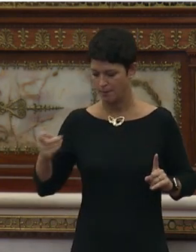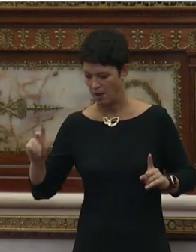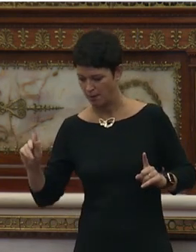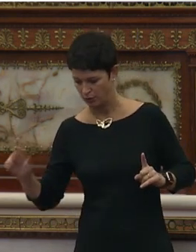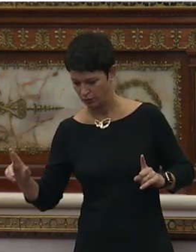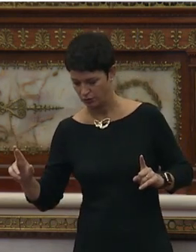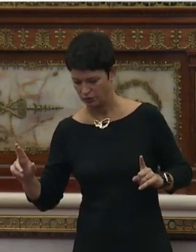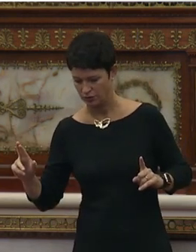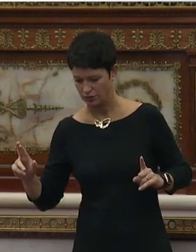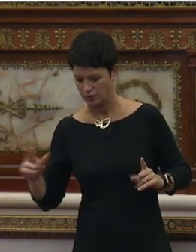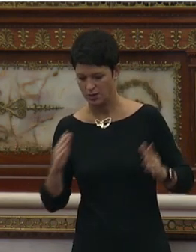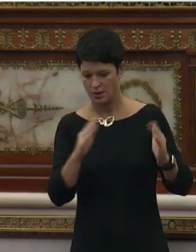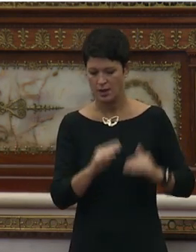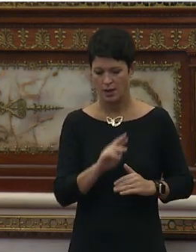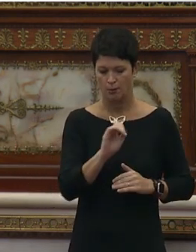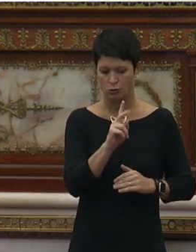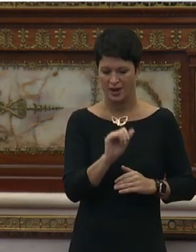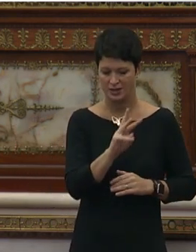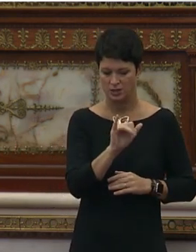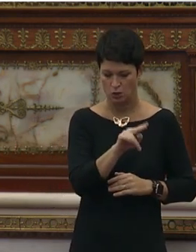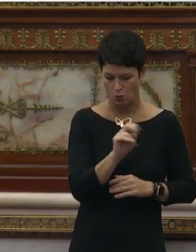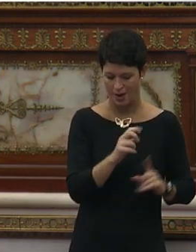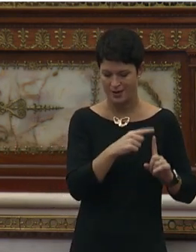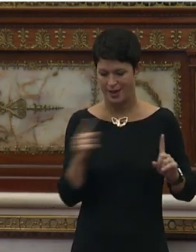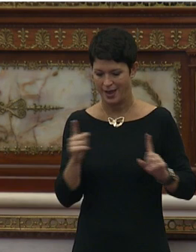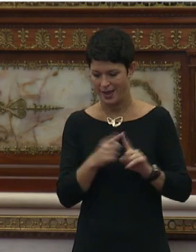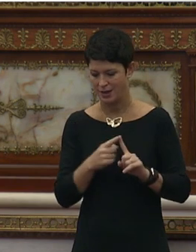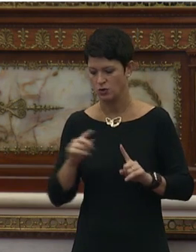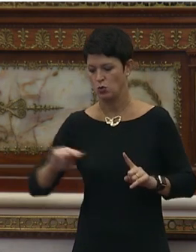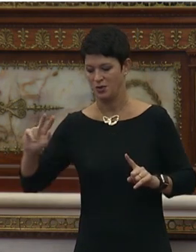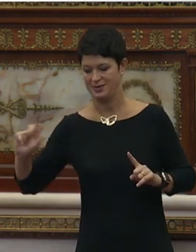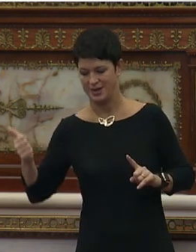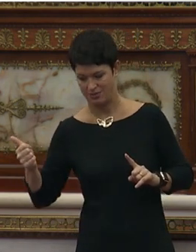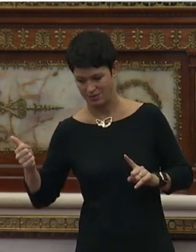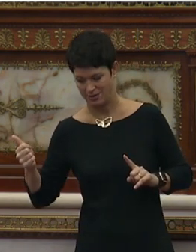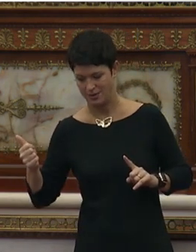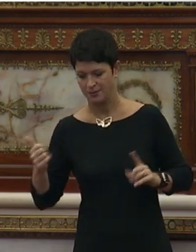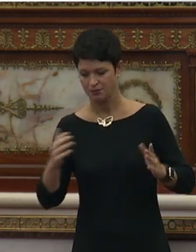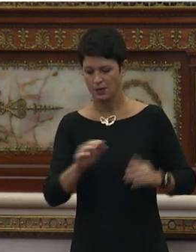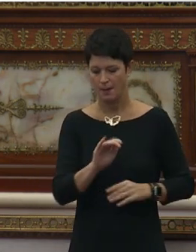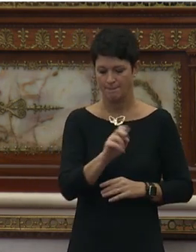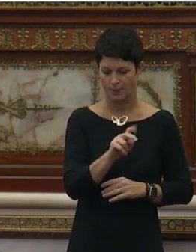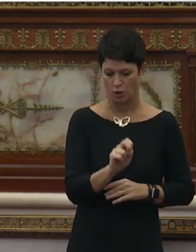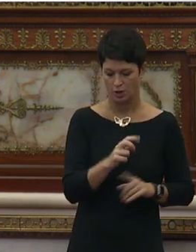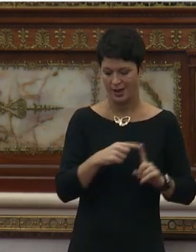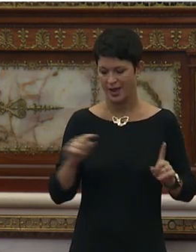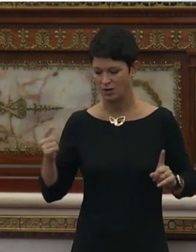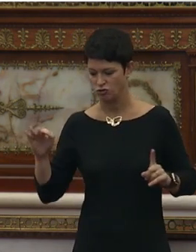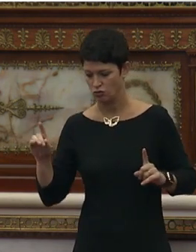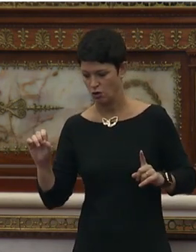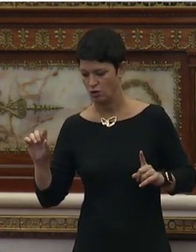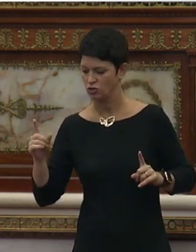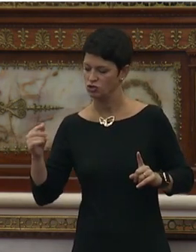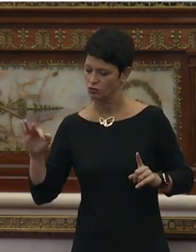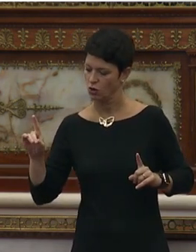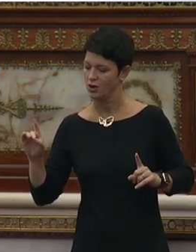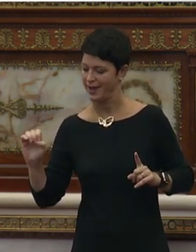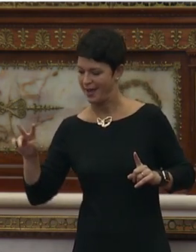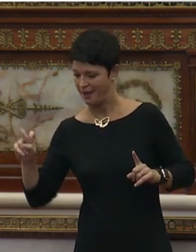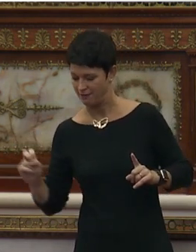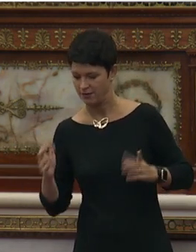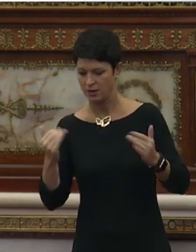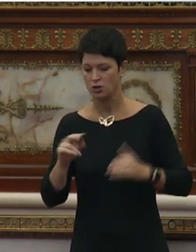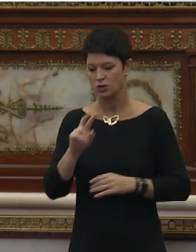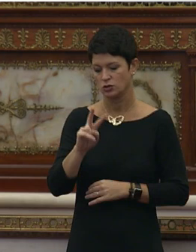Street, Brandywine Street and North 10th Street, Burke Street and Girard Avenue. And bill